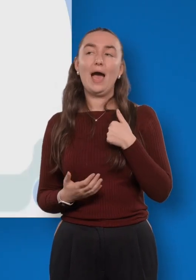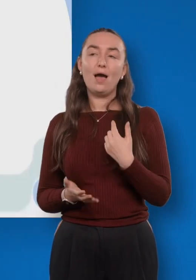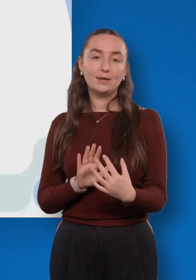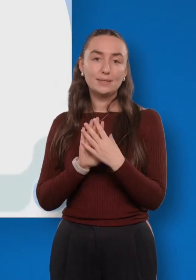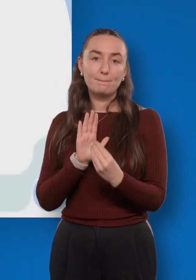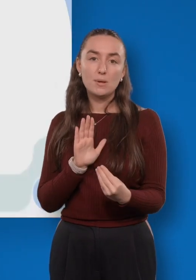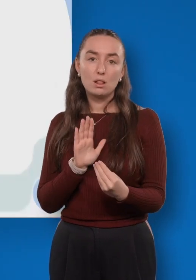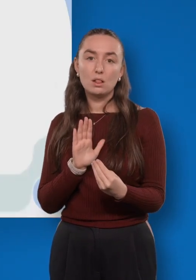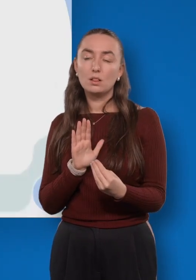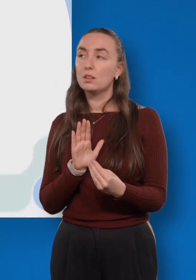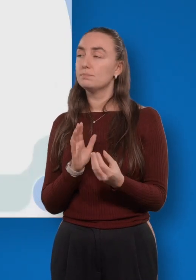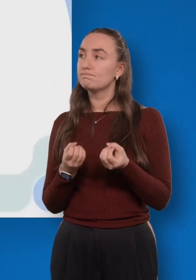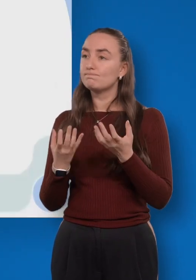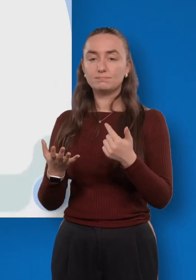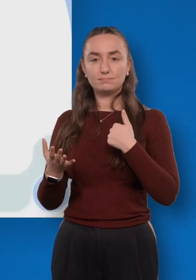with